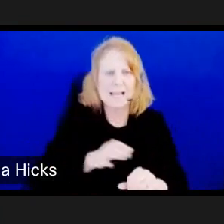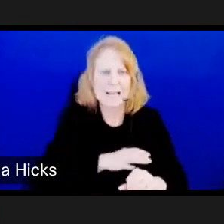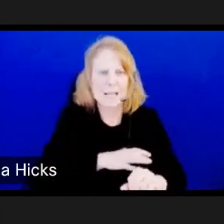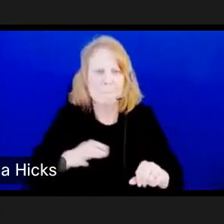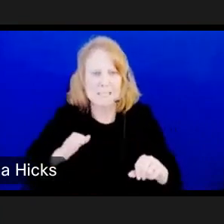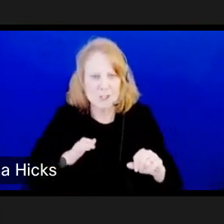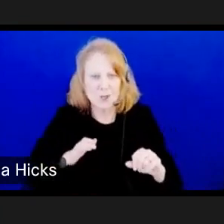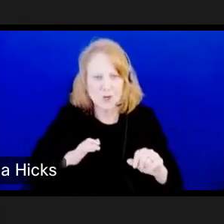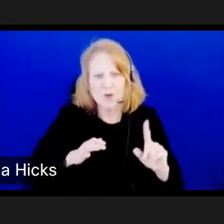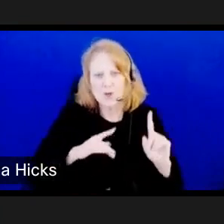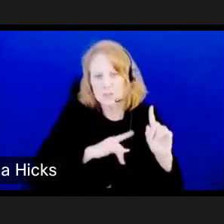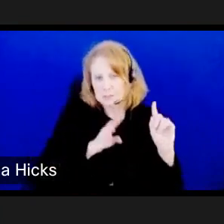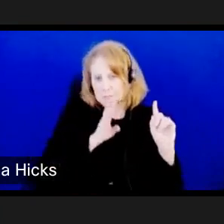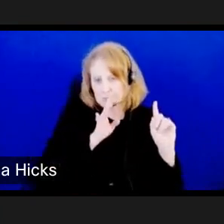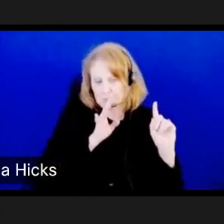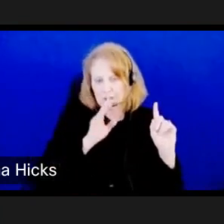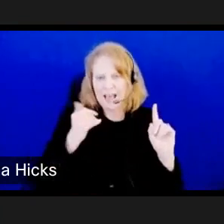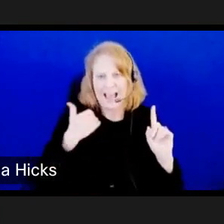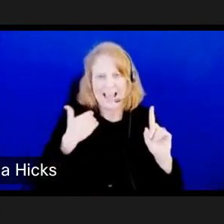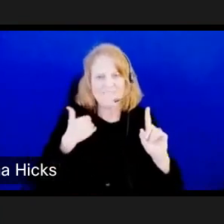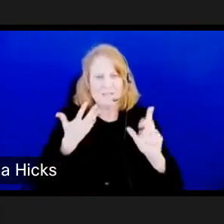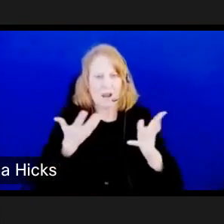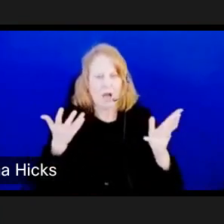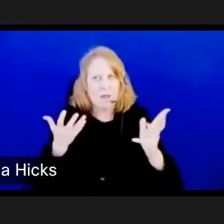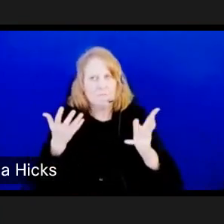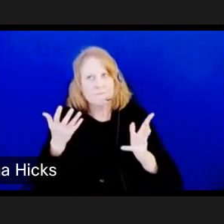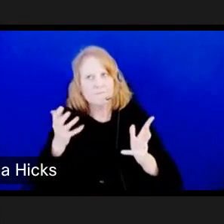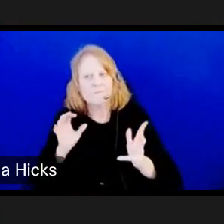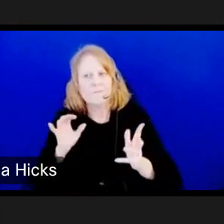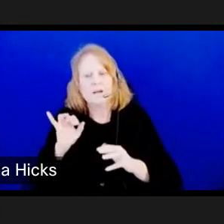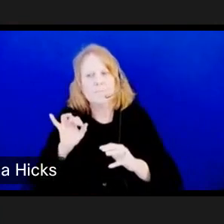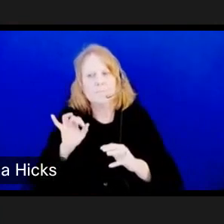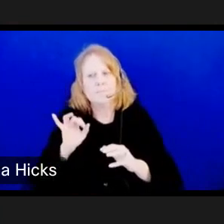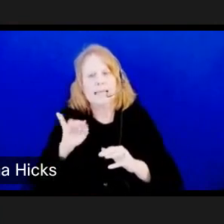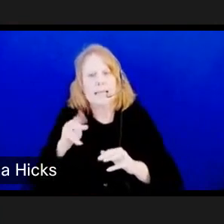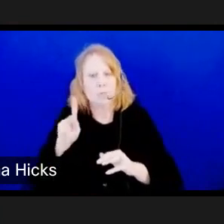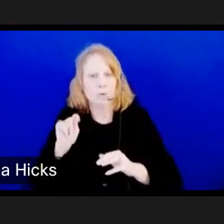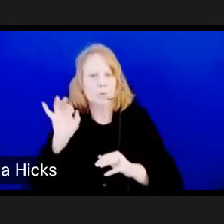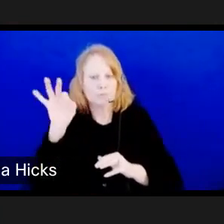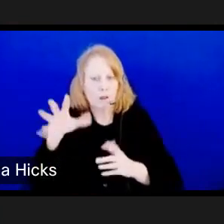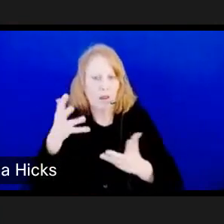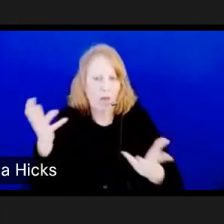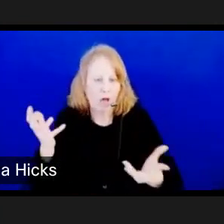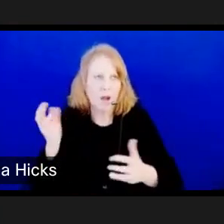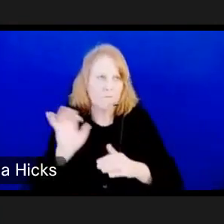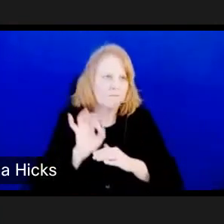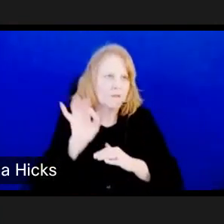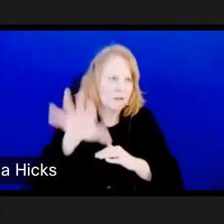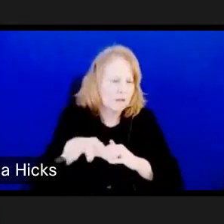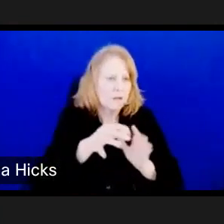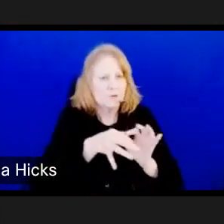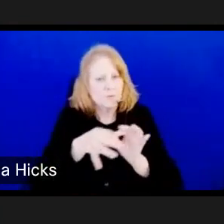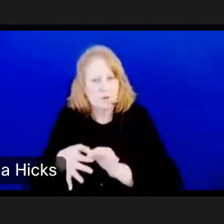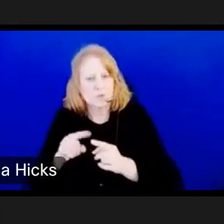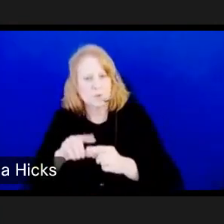I've had an enormous amount of input in the very short time I've been serving about a number of DDOT related